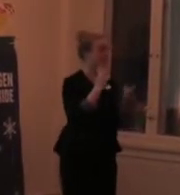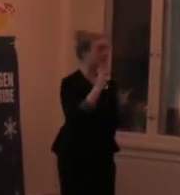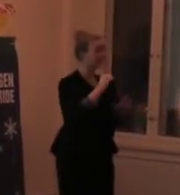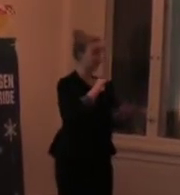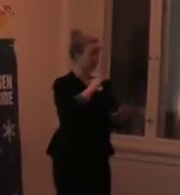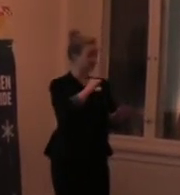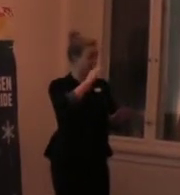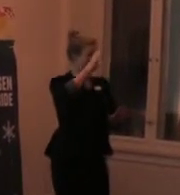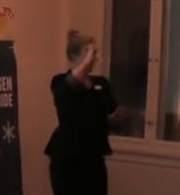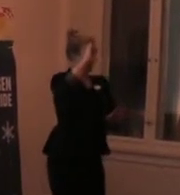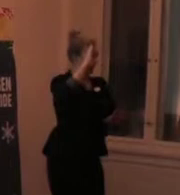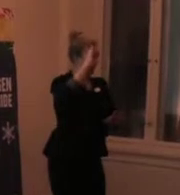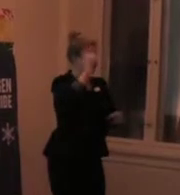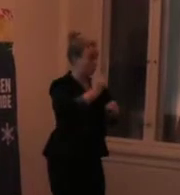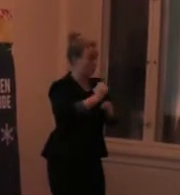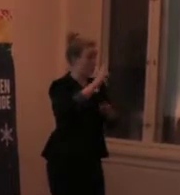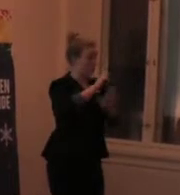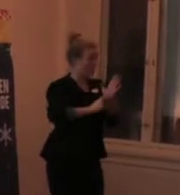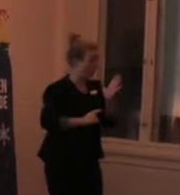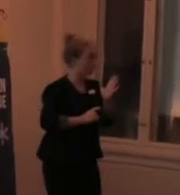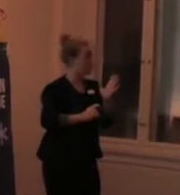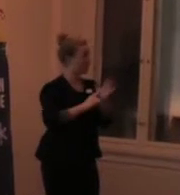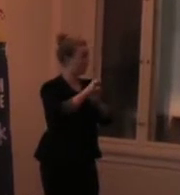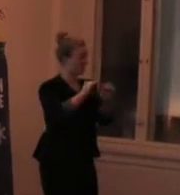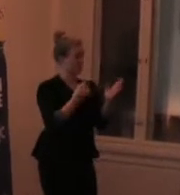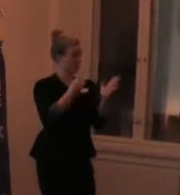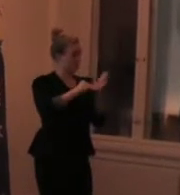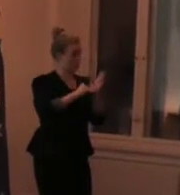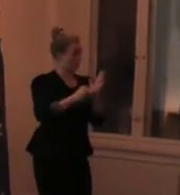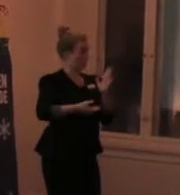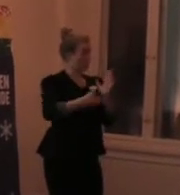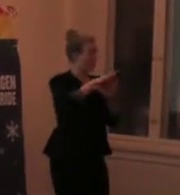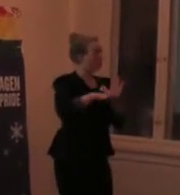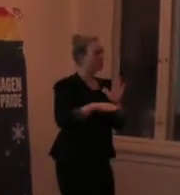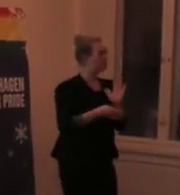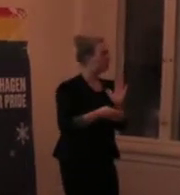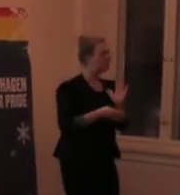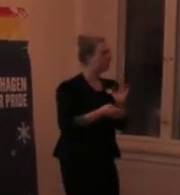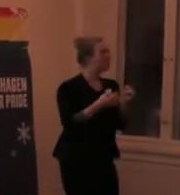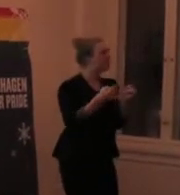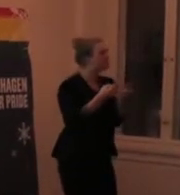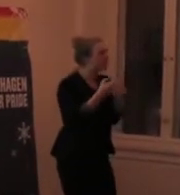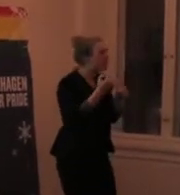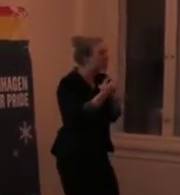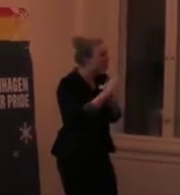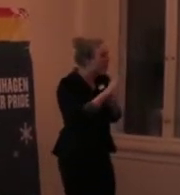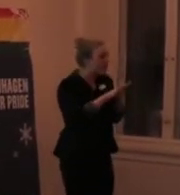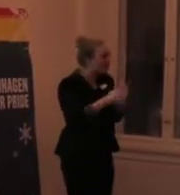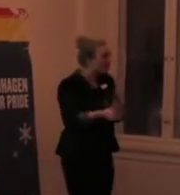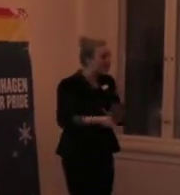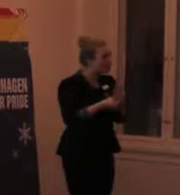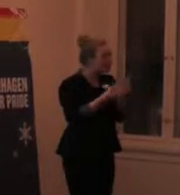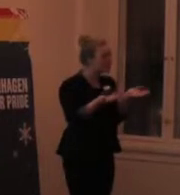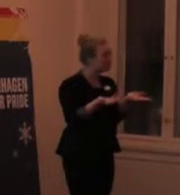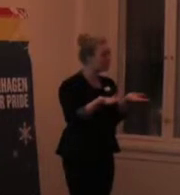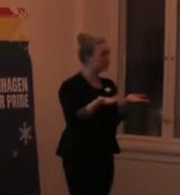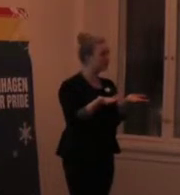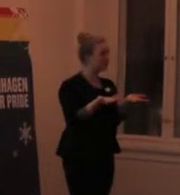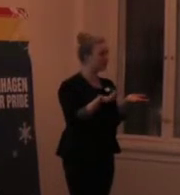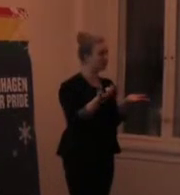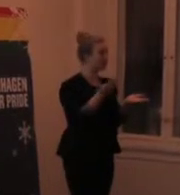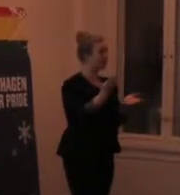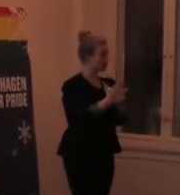illegalizing homosexuality in the constitution, it's not doing anything to support it. It's actually